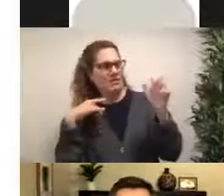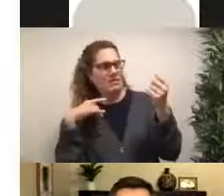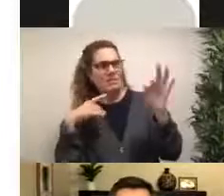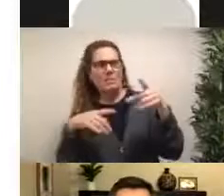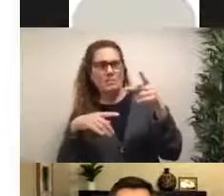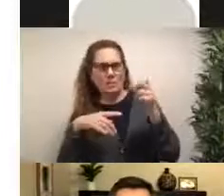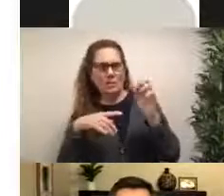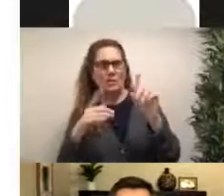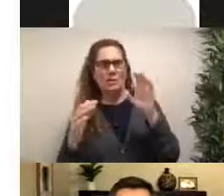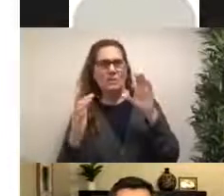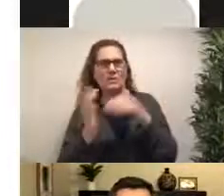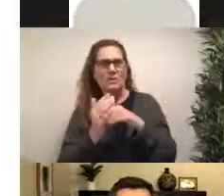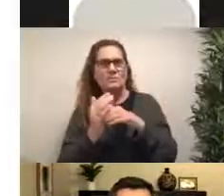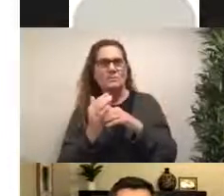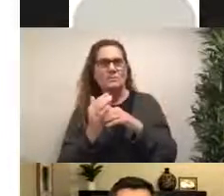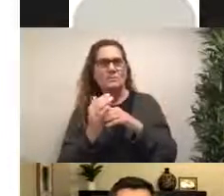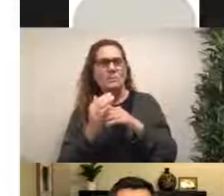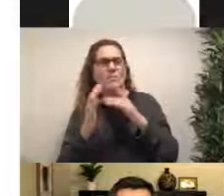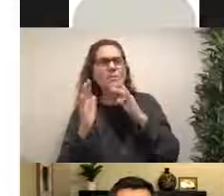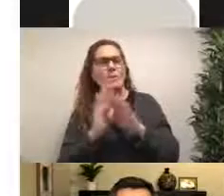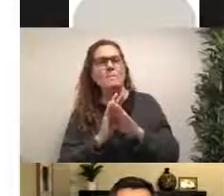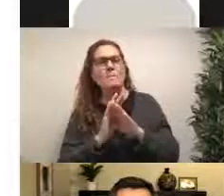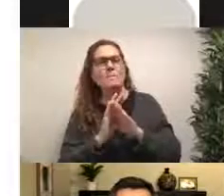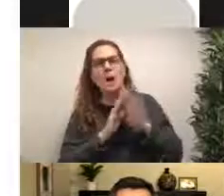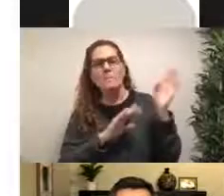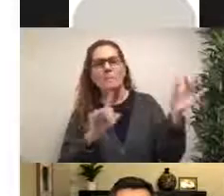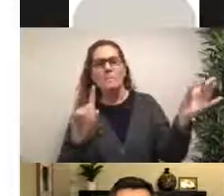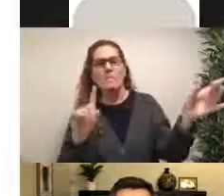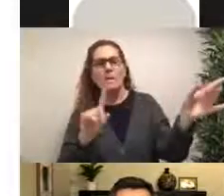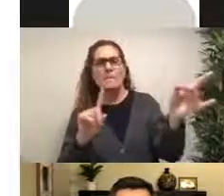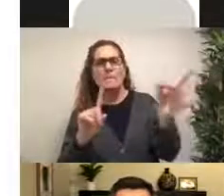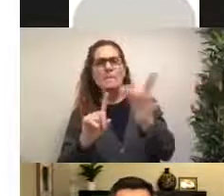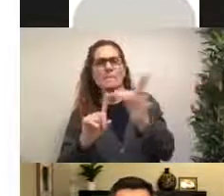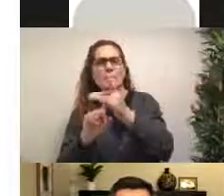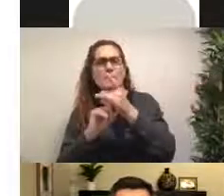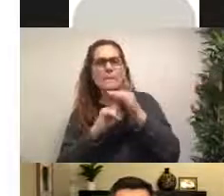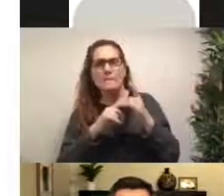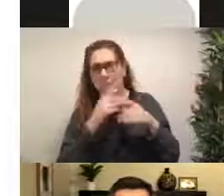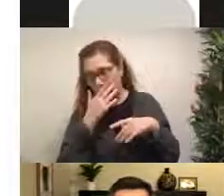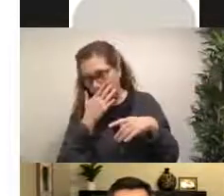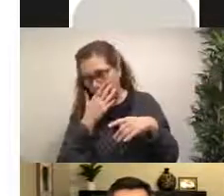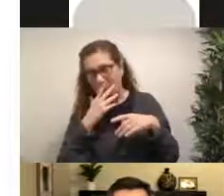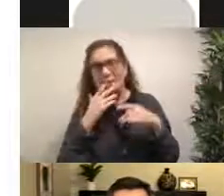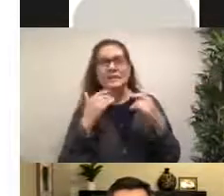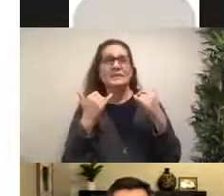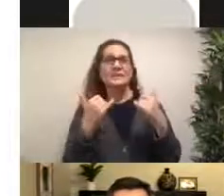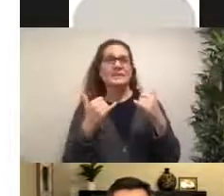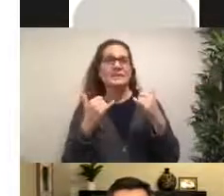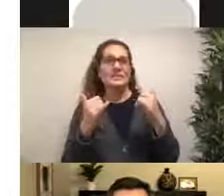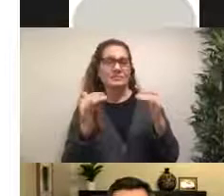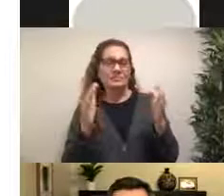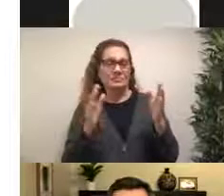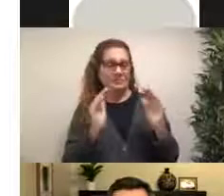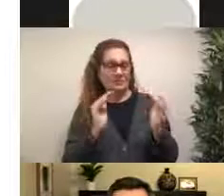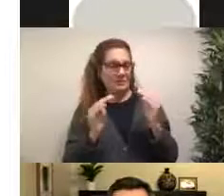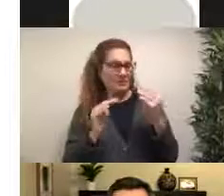significantly from last week, is up very significantly from a month ago at this time. And our positivity rate